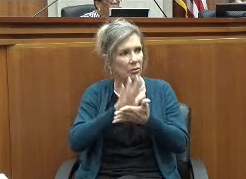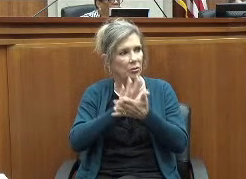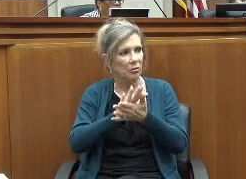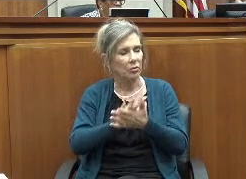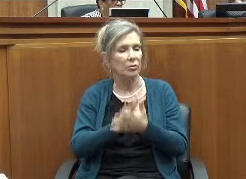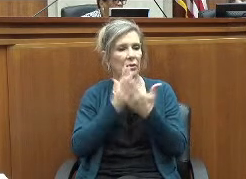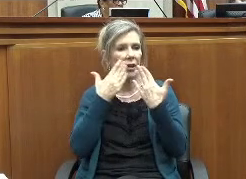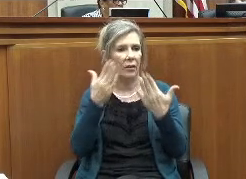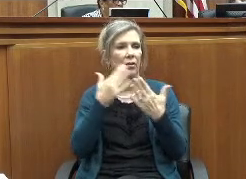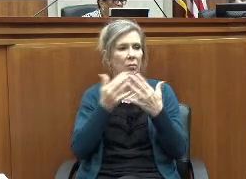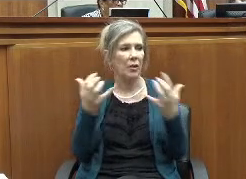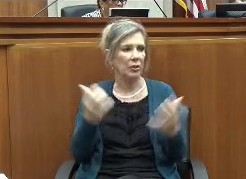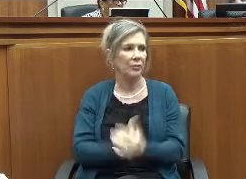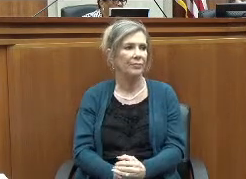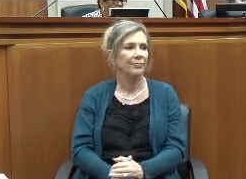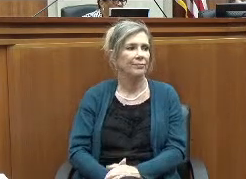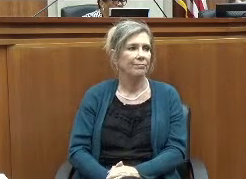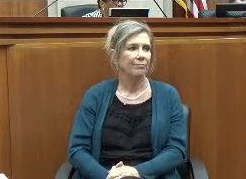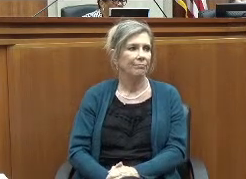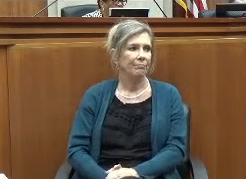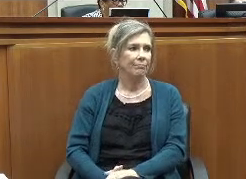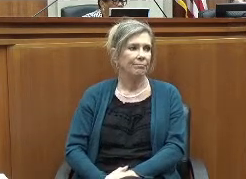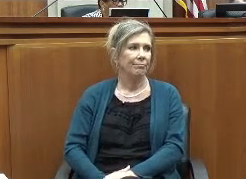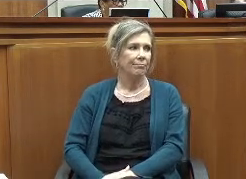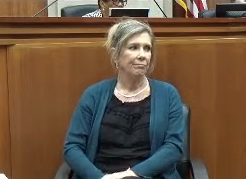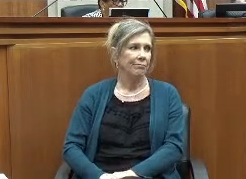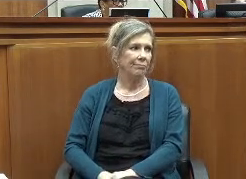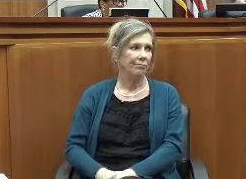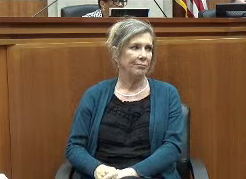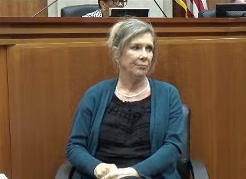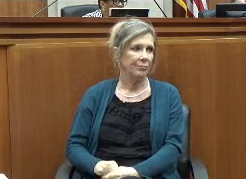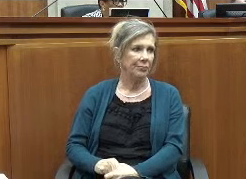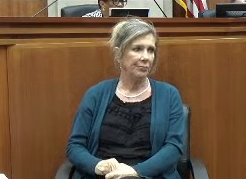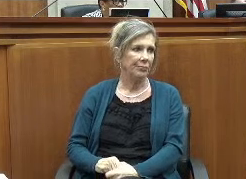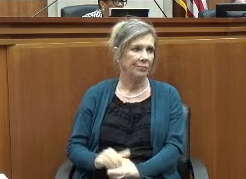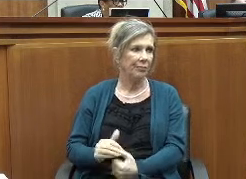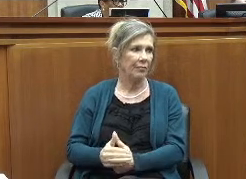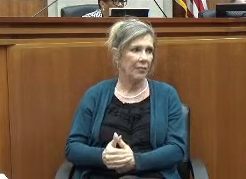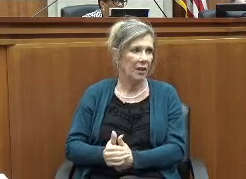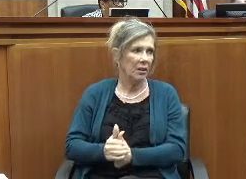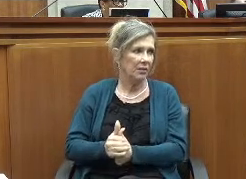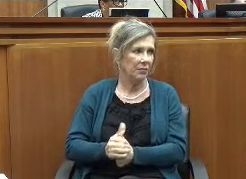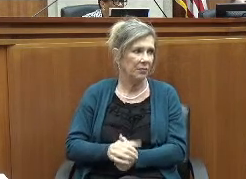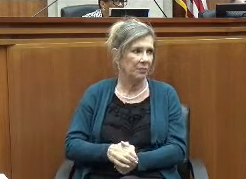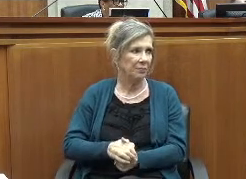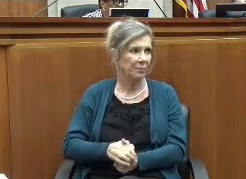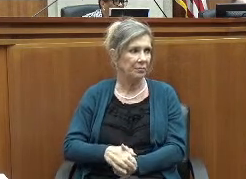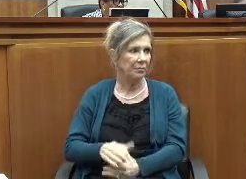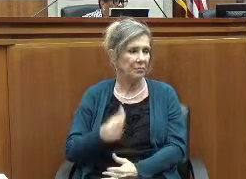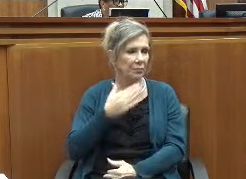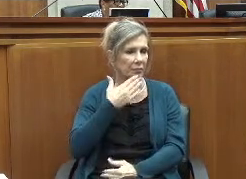much. Thank you, sir. Mr. Henry? Yes.